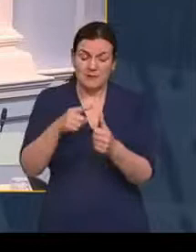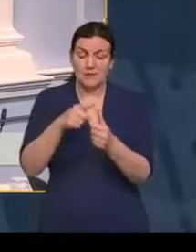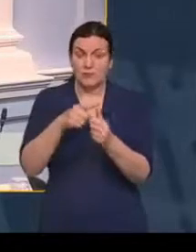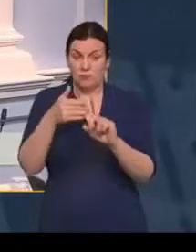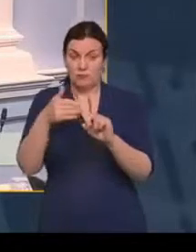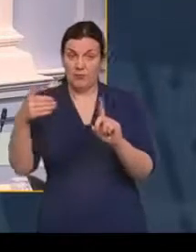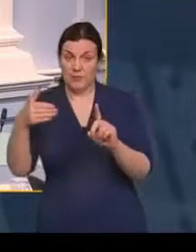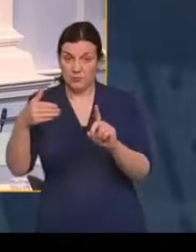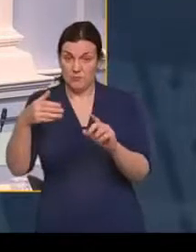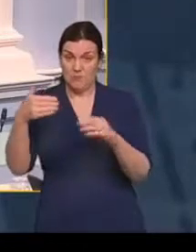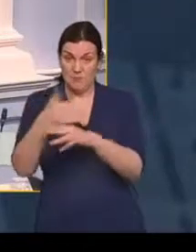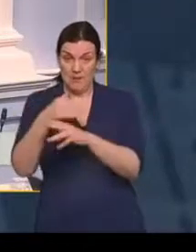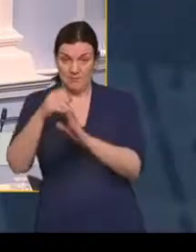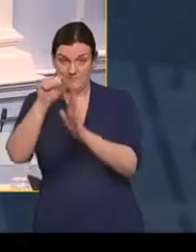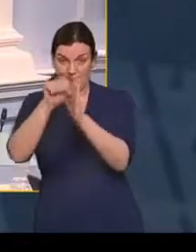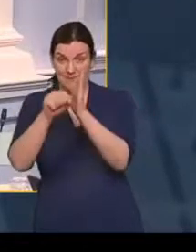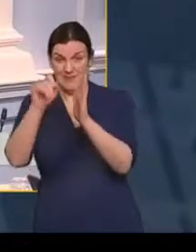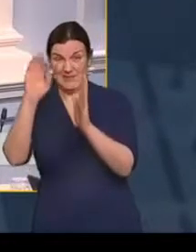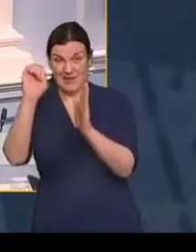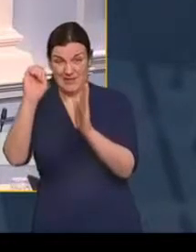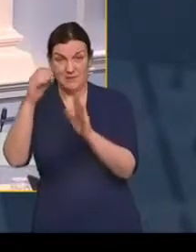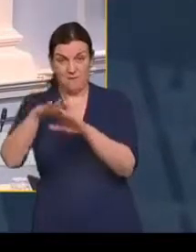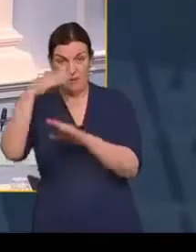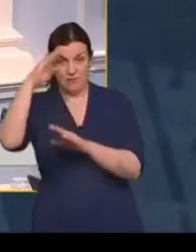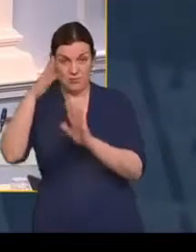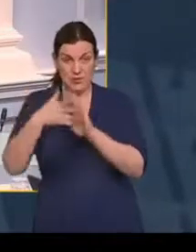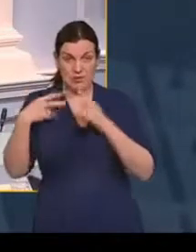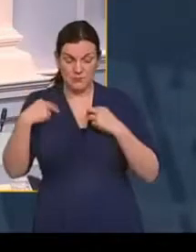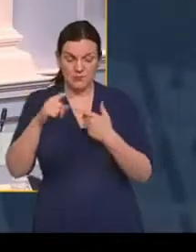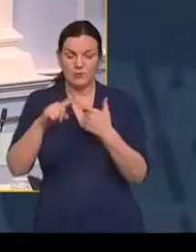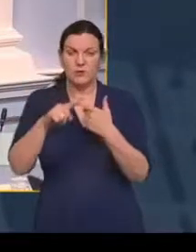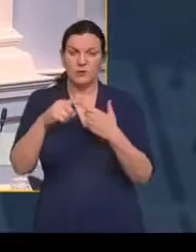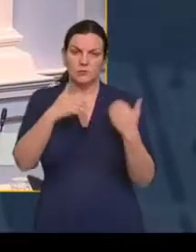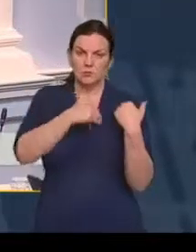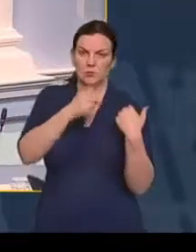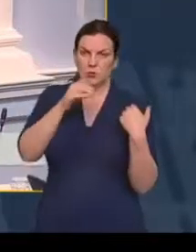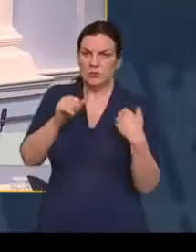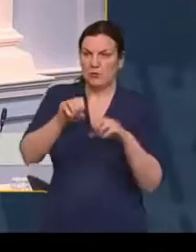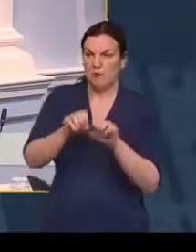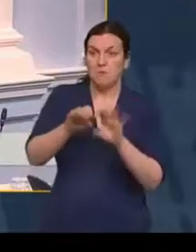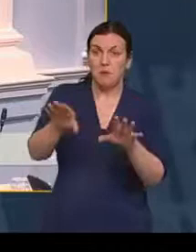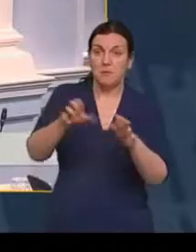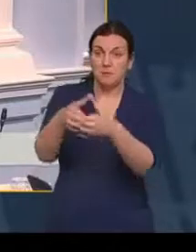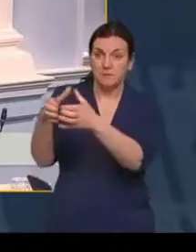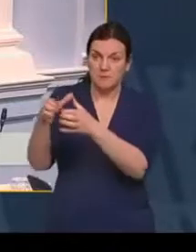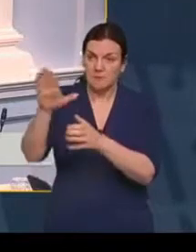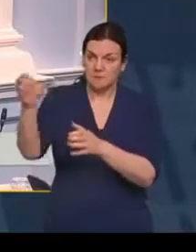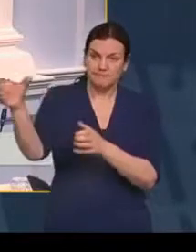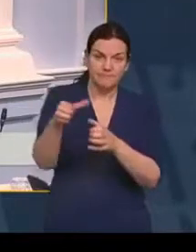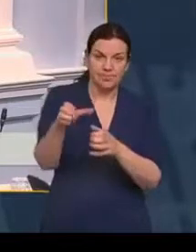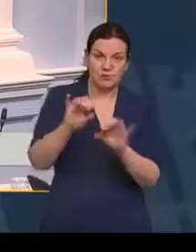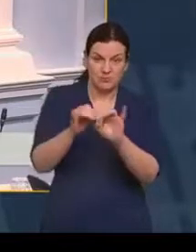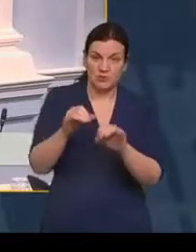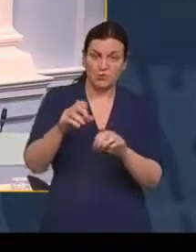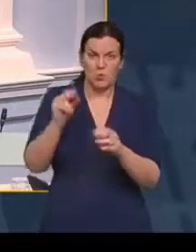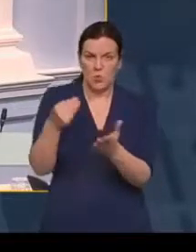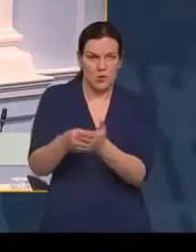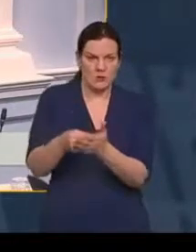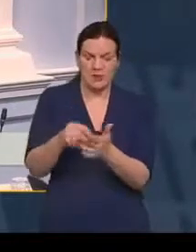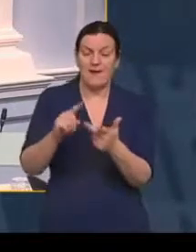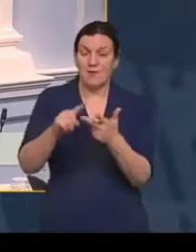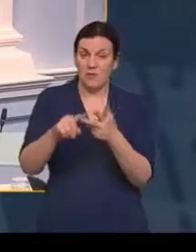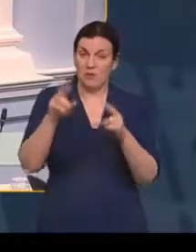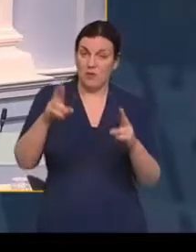bill, the recognition by the state of ISL, the duty on public bodies to provide the ISL service at no cost, and the